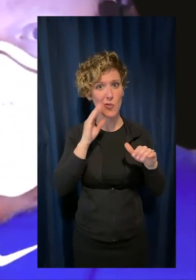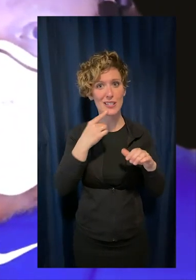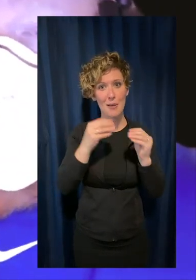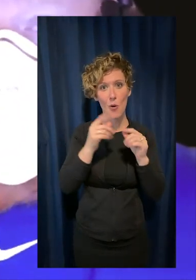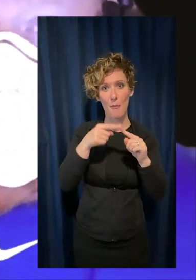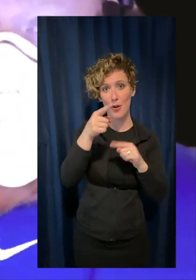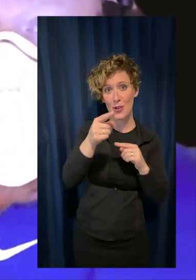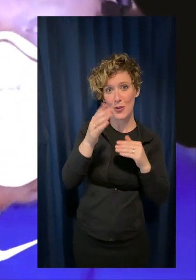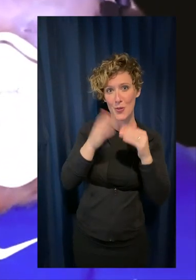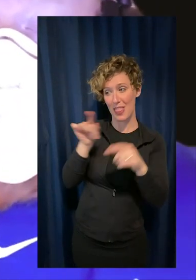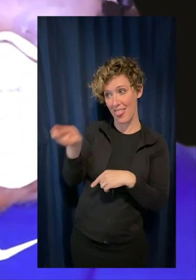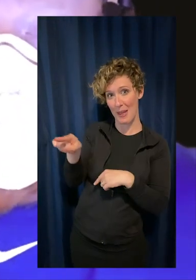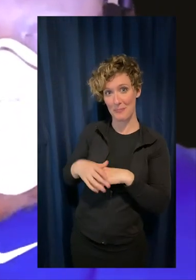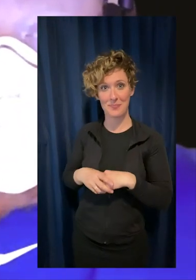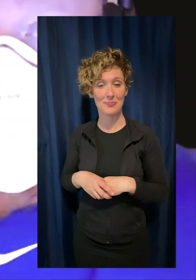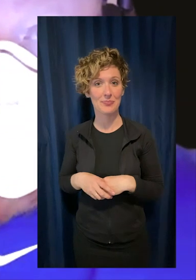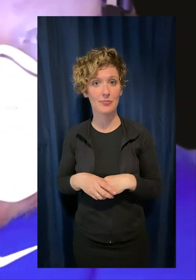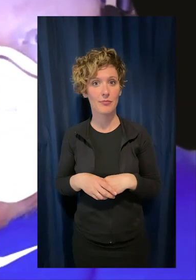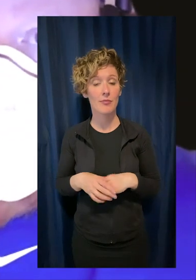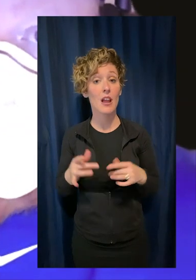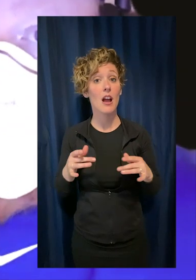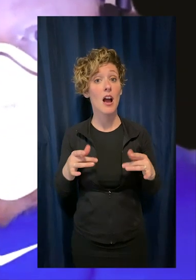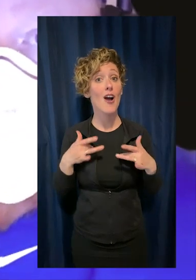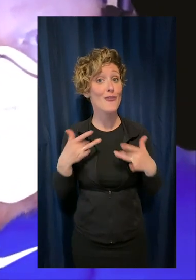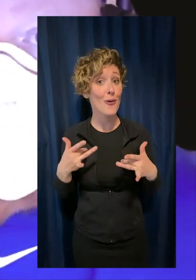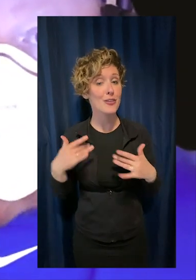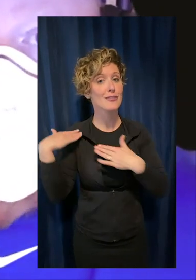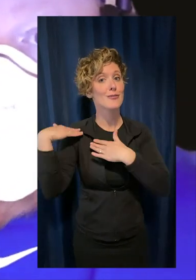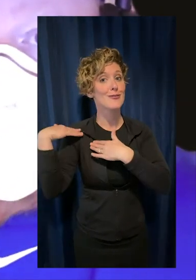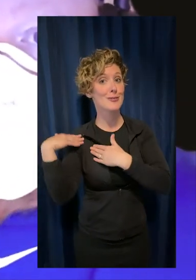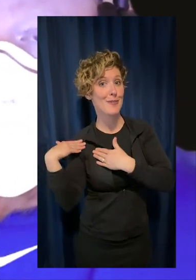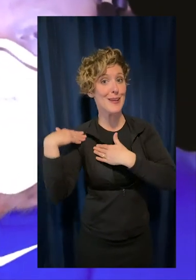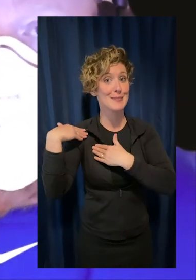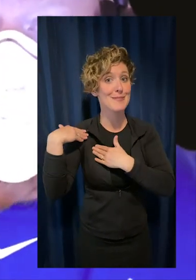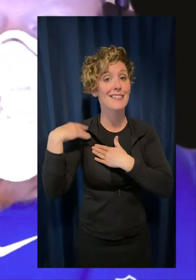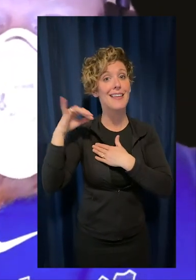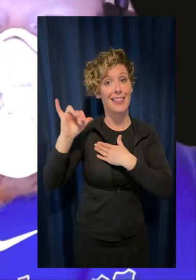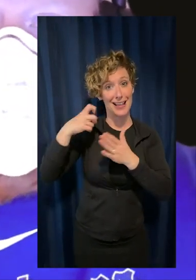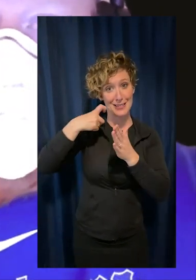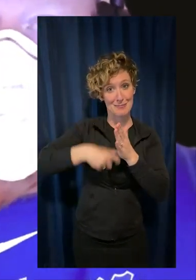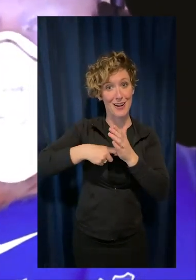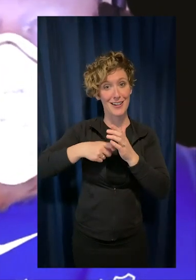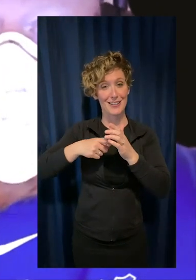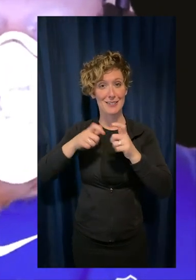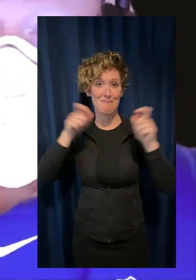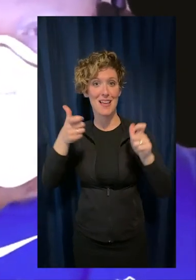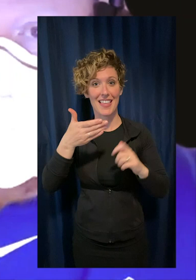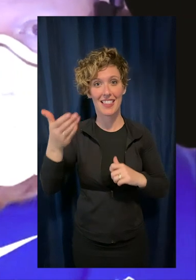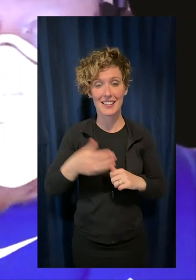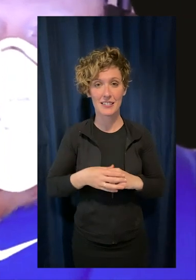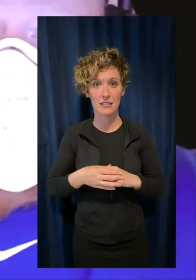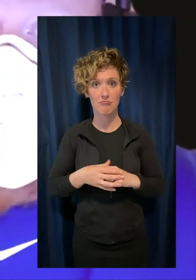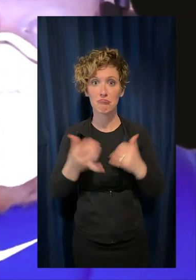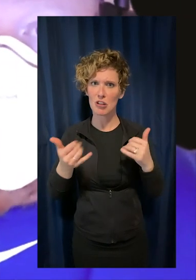people. And of course, responsibility is the price of greatness. Now, go forth and be the